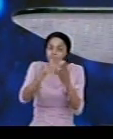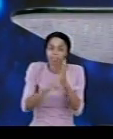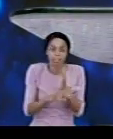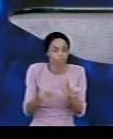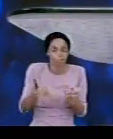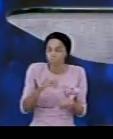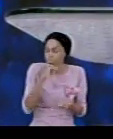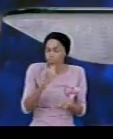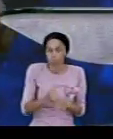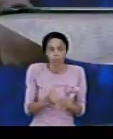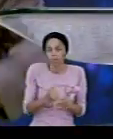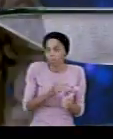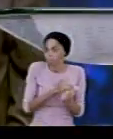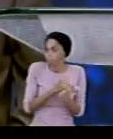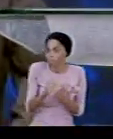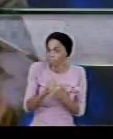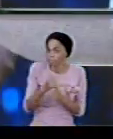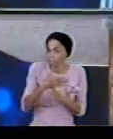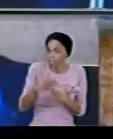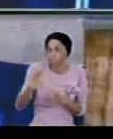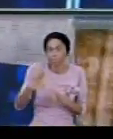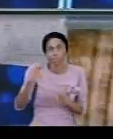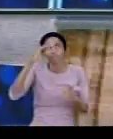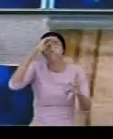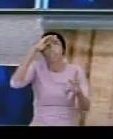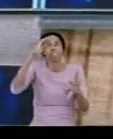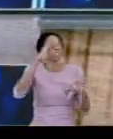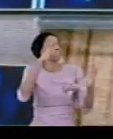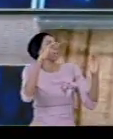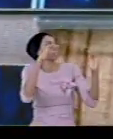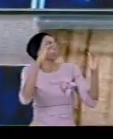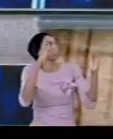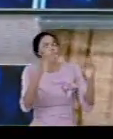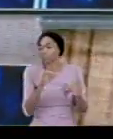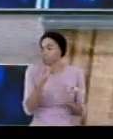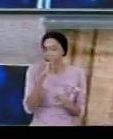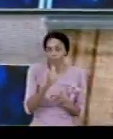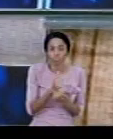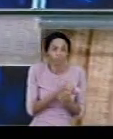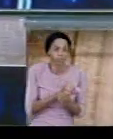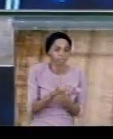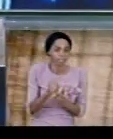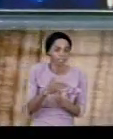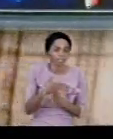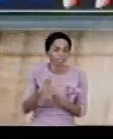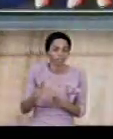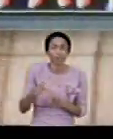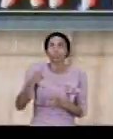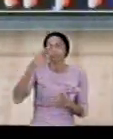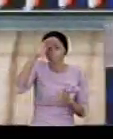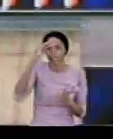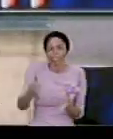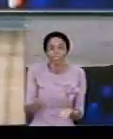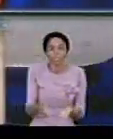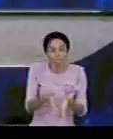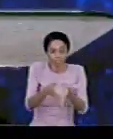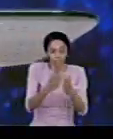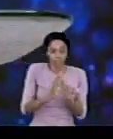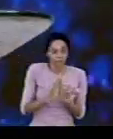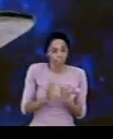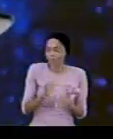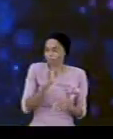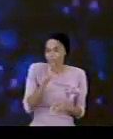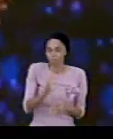away. His expectation does not pass away. His demand does not